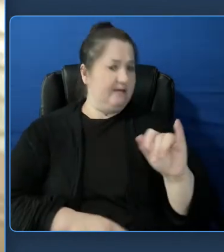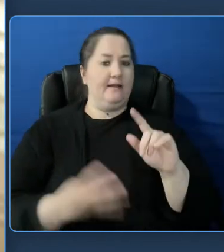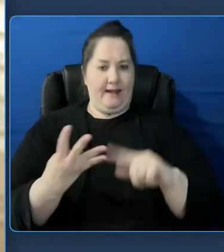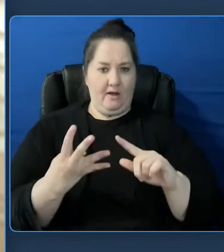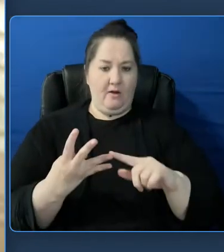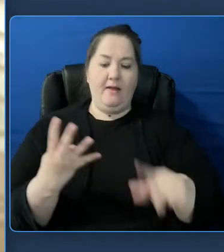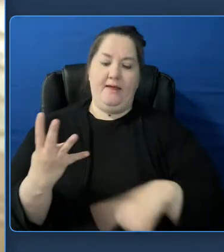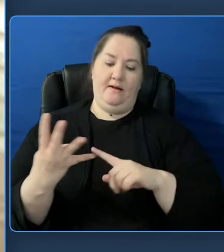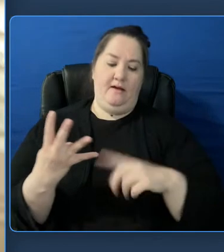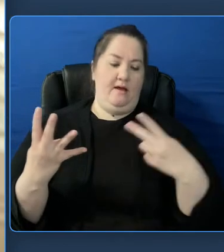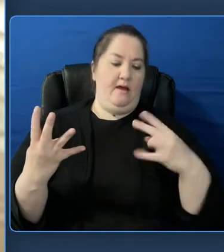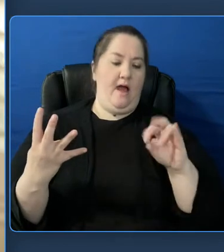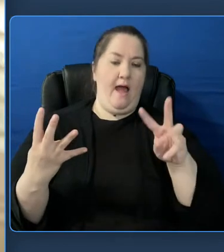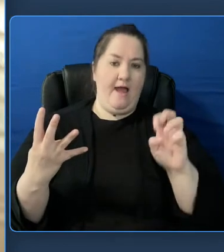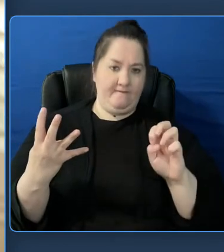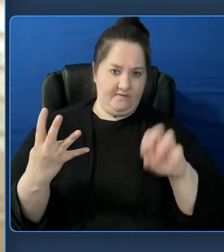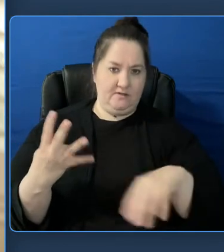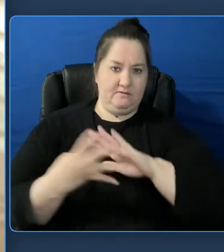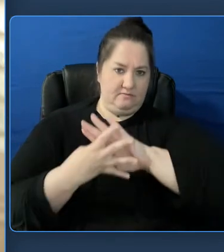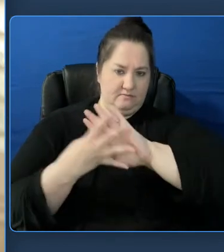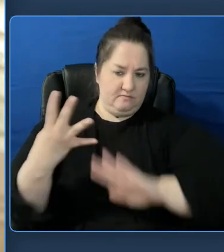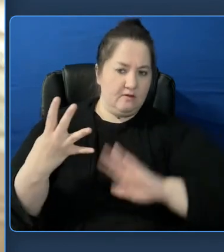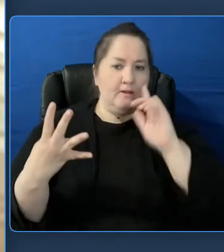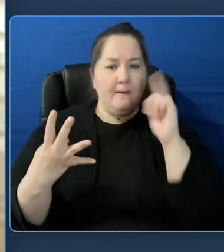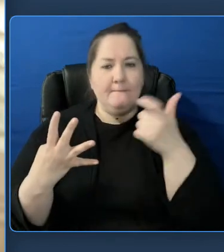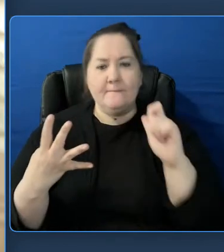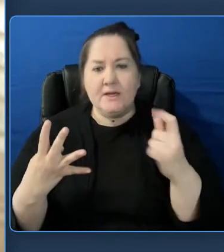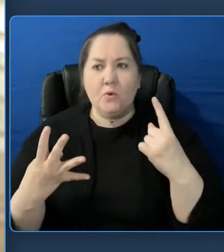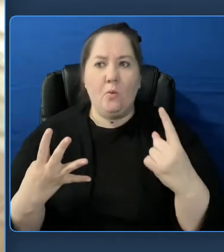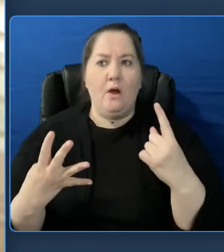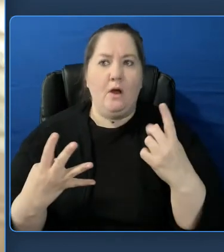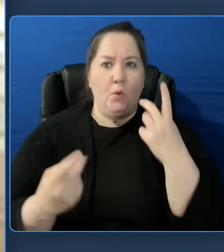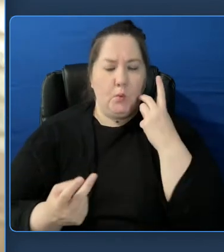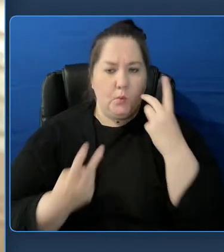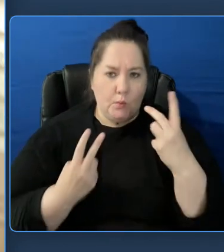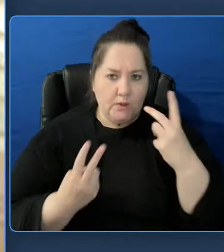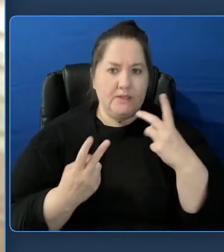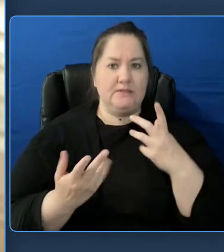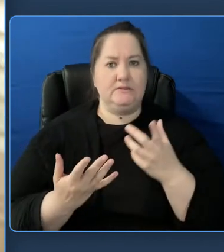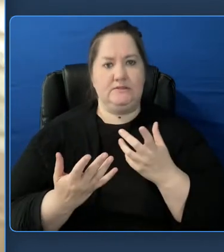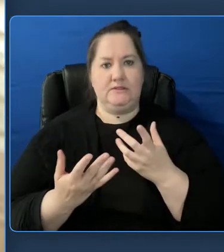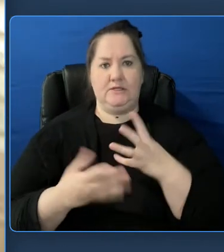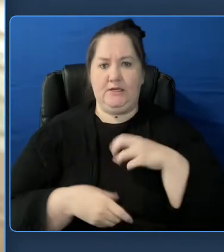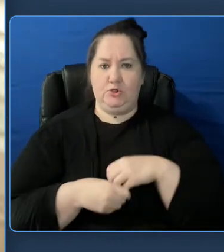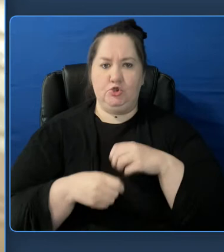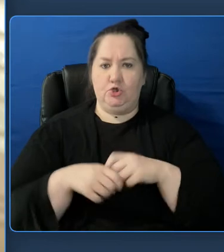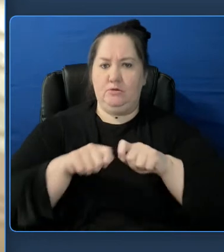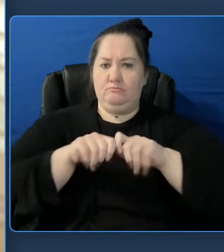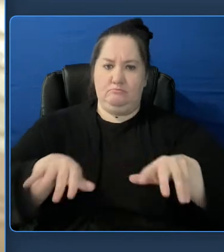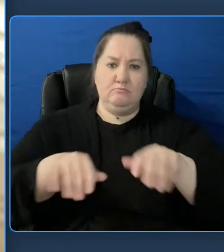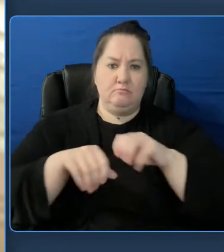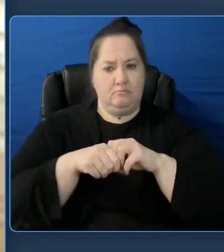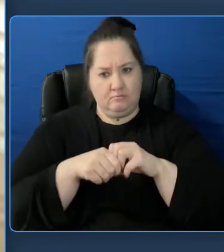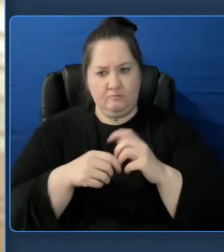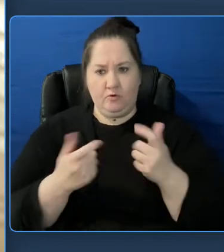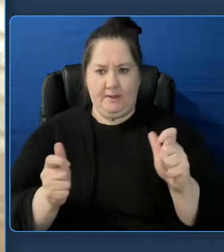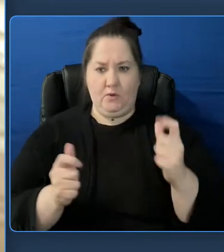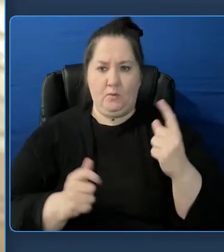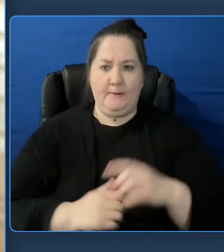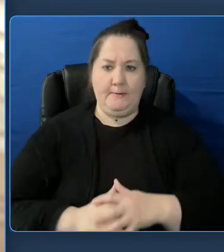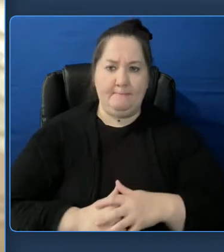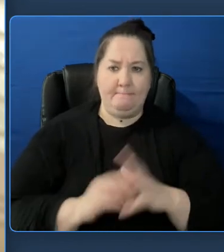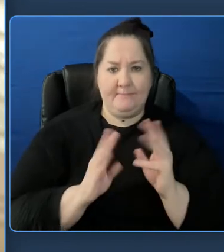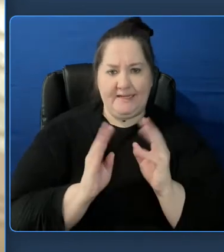there's one called Hive. So those are probably the 4 biggest ones that we see for that internal distribution.